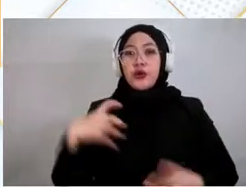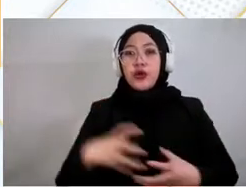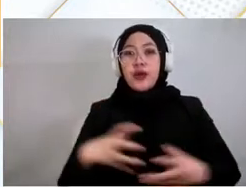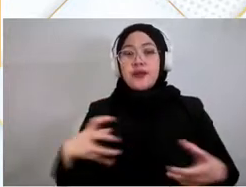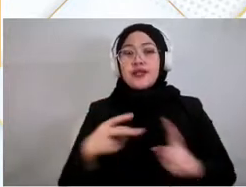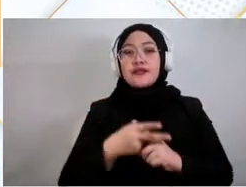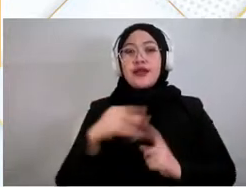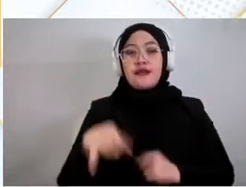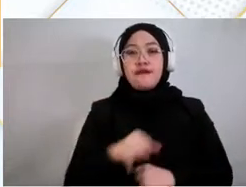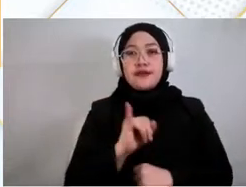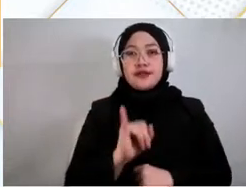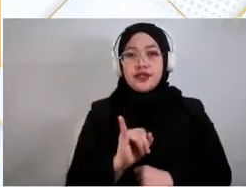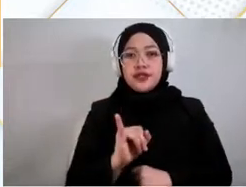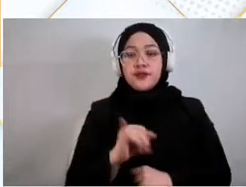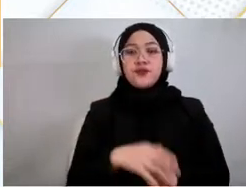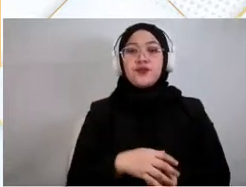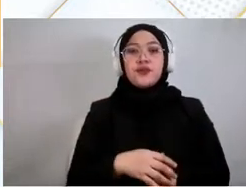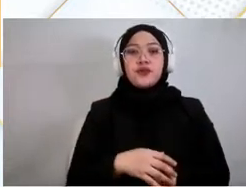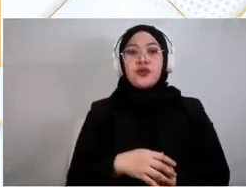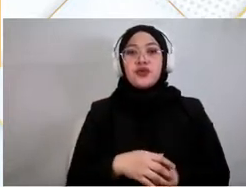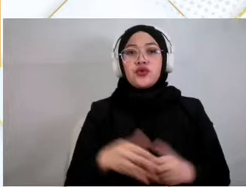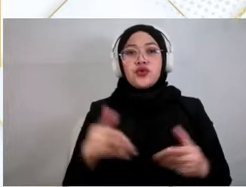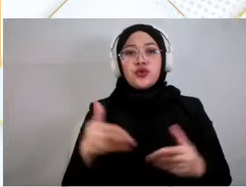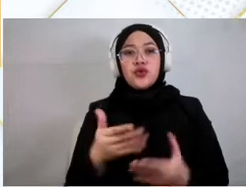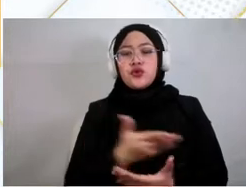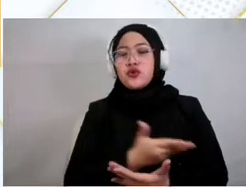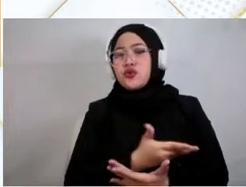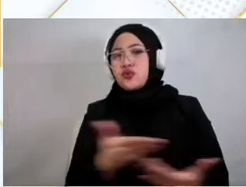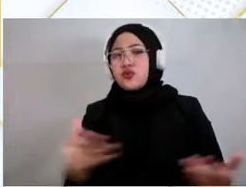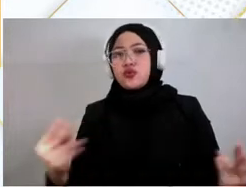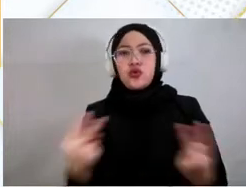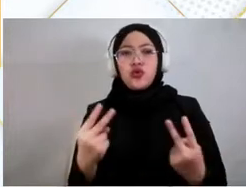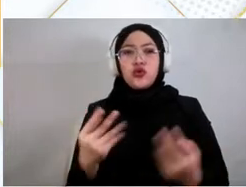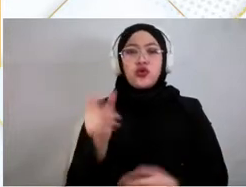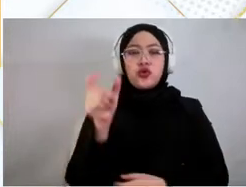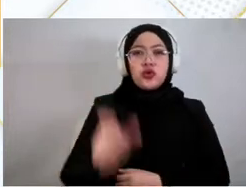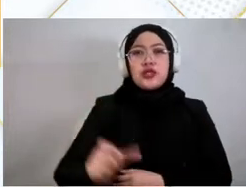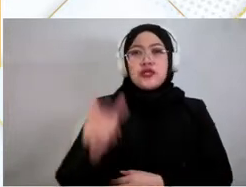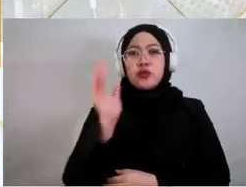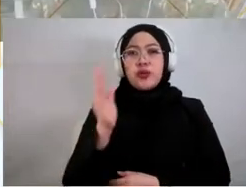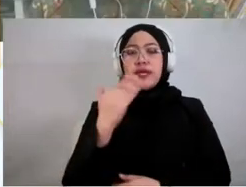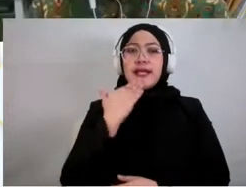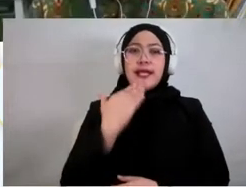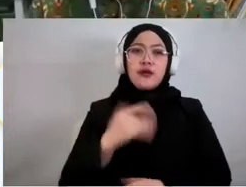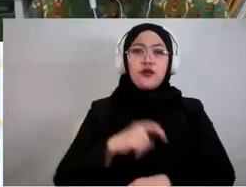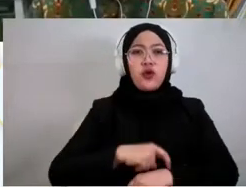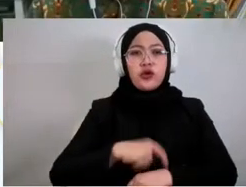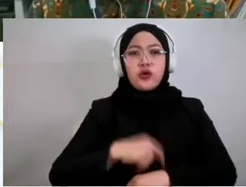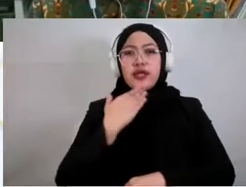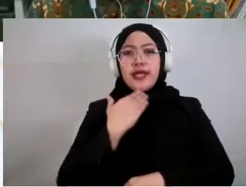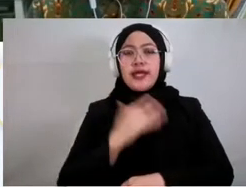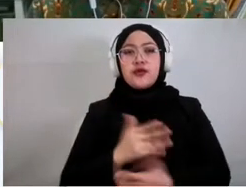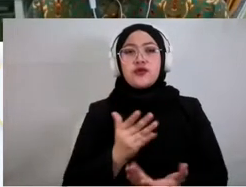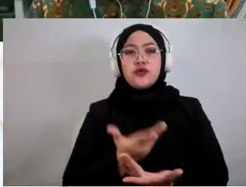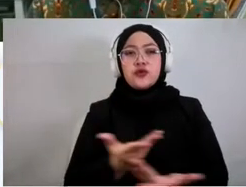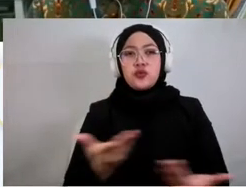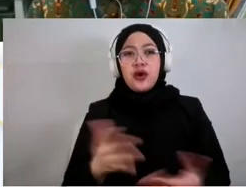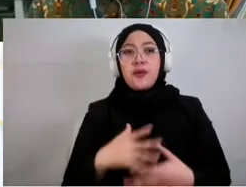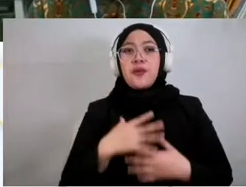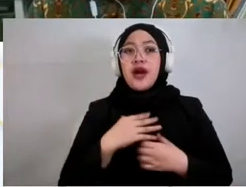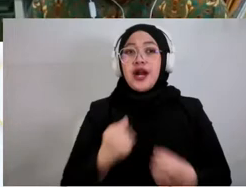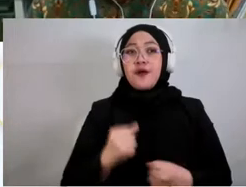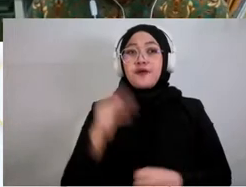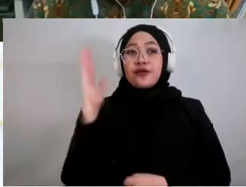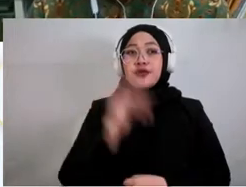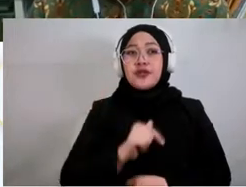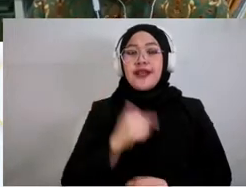Fiji, excellencies that have all joined us, to all the speakers. Thank you very much for your time. However, that's all the time we have today.